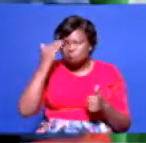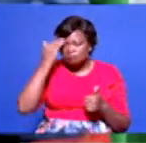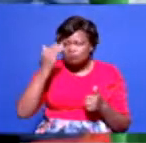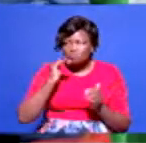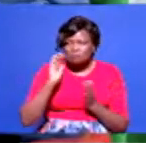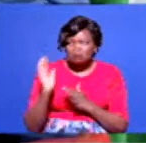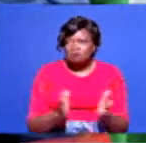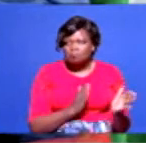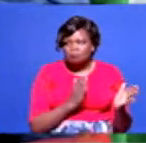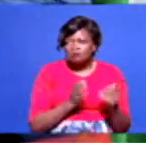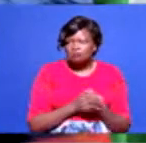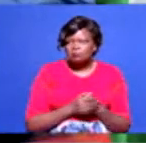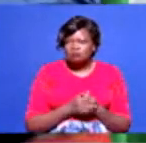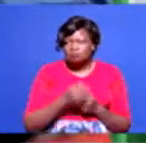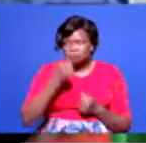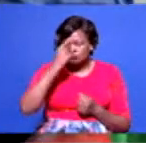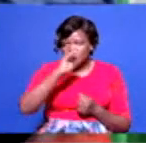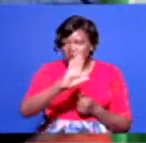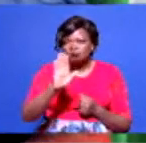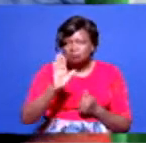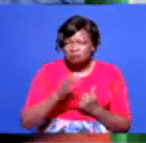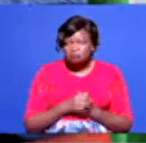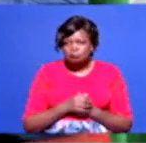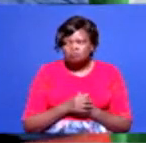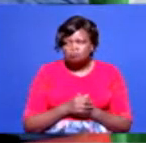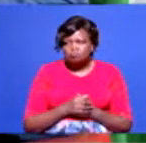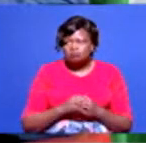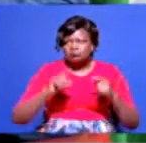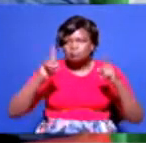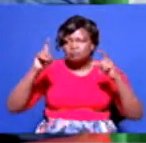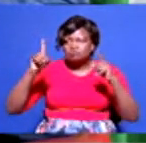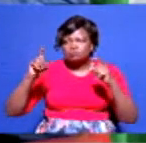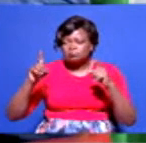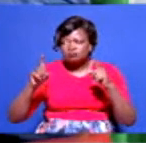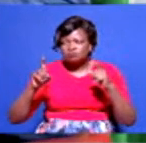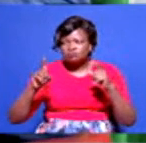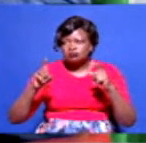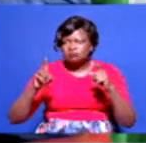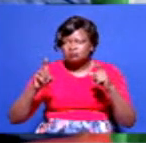organizing for his photography on top of